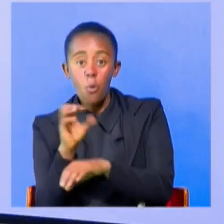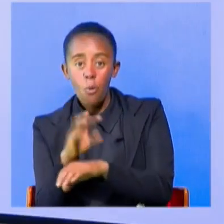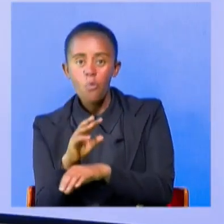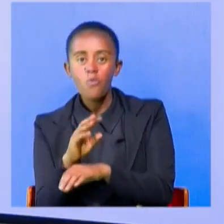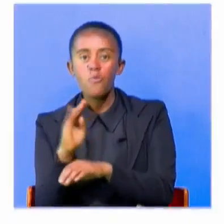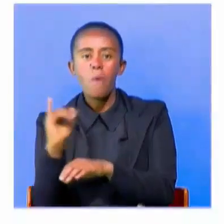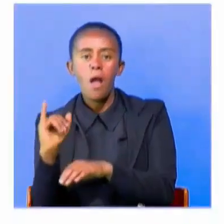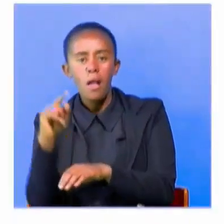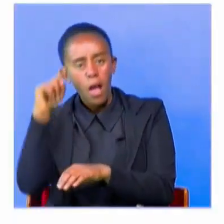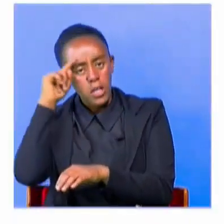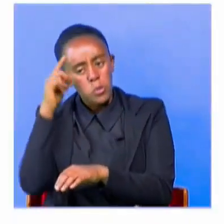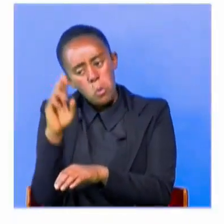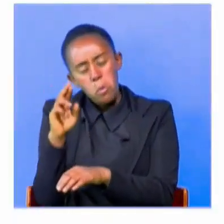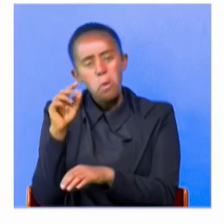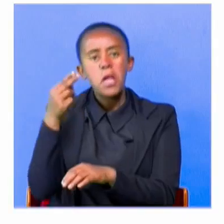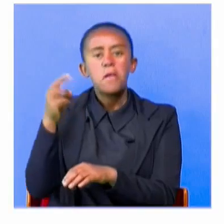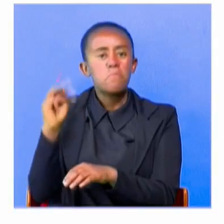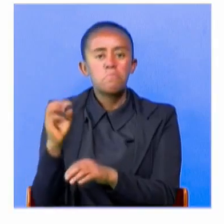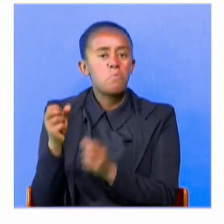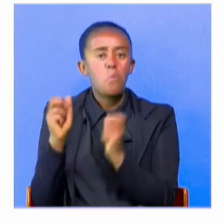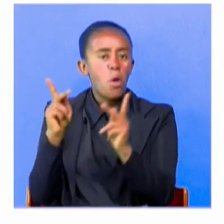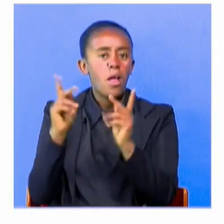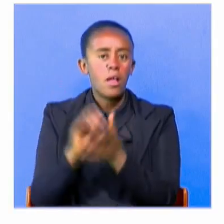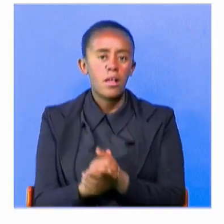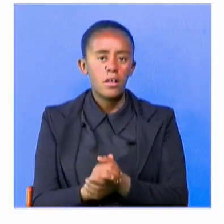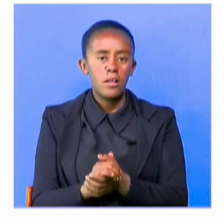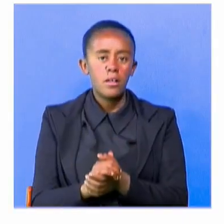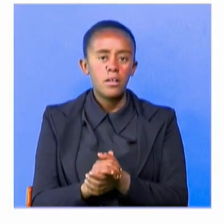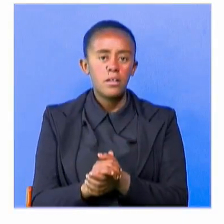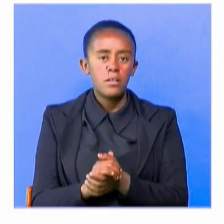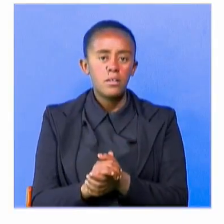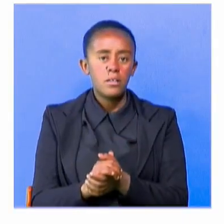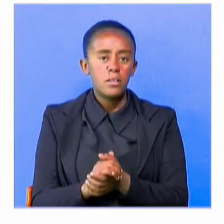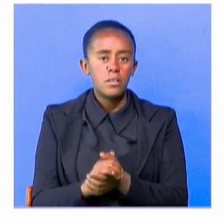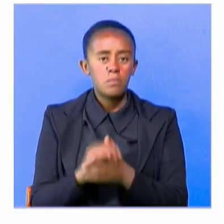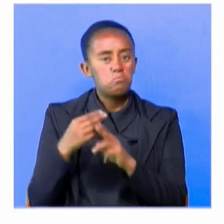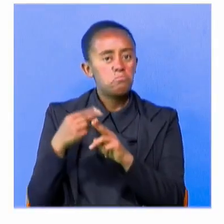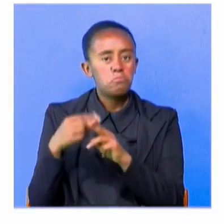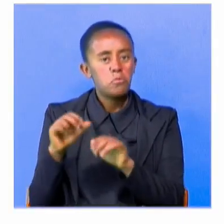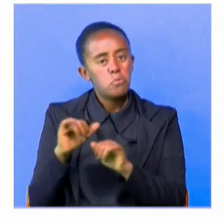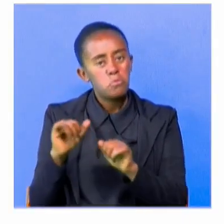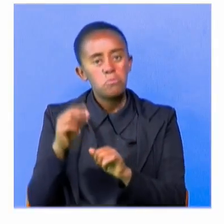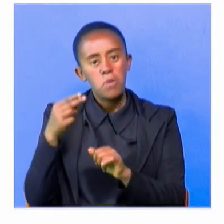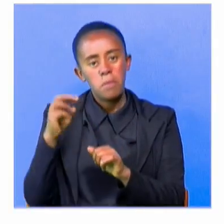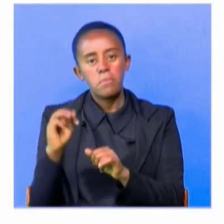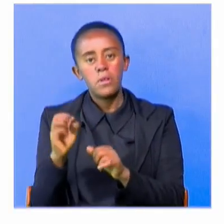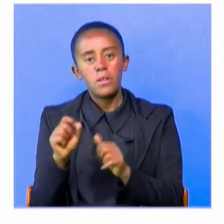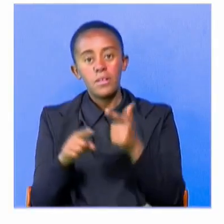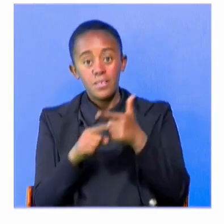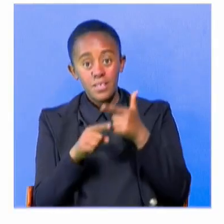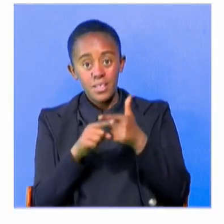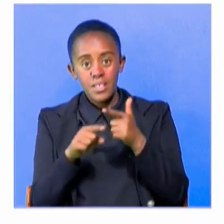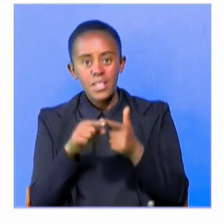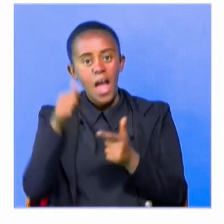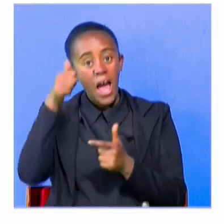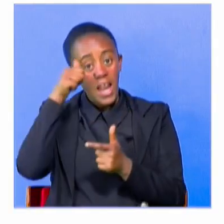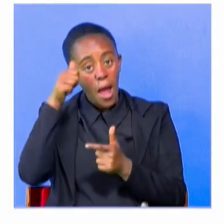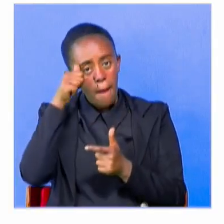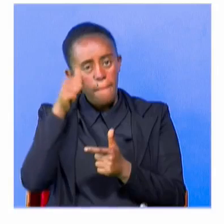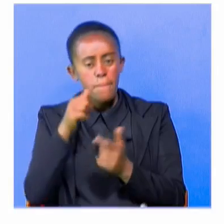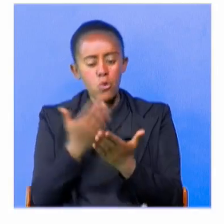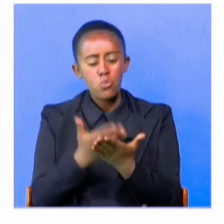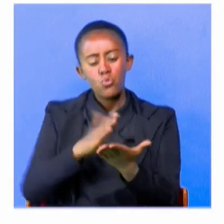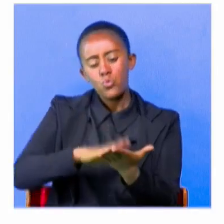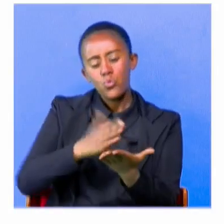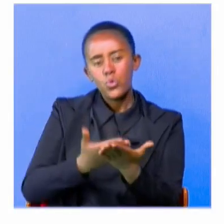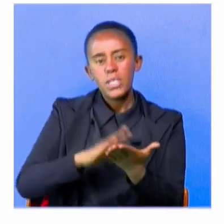Khadija, or by him also possible. Acceptable answer. And then Aryam cooks delicious